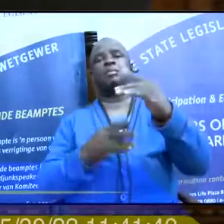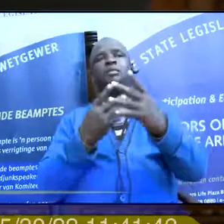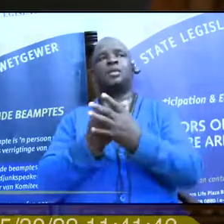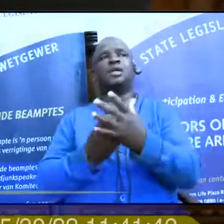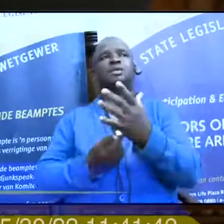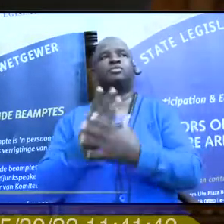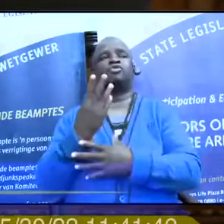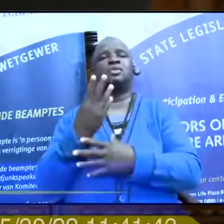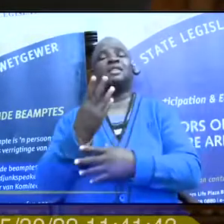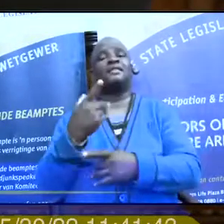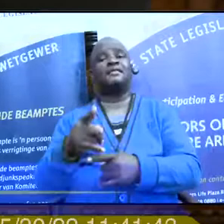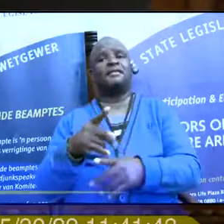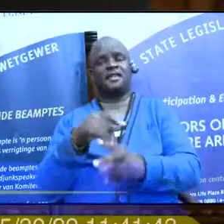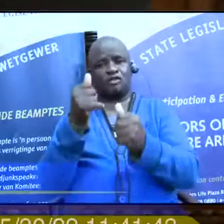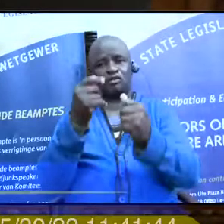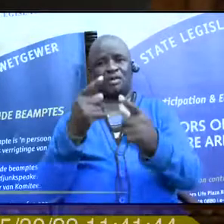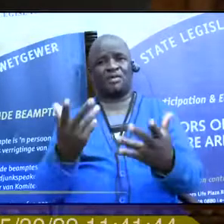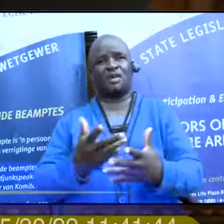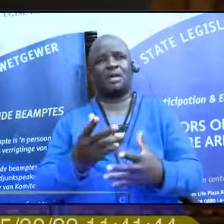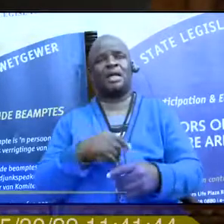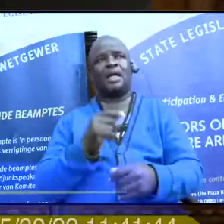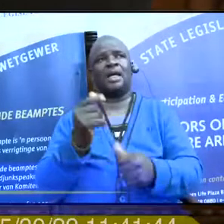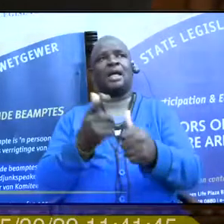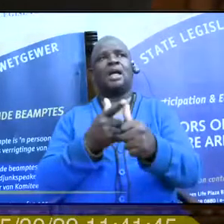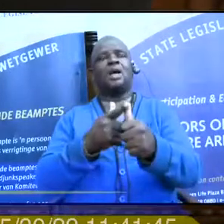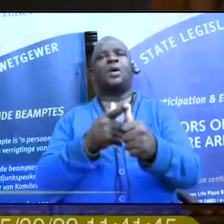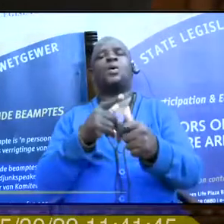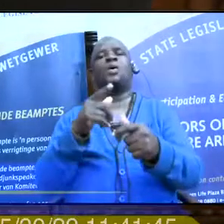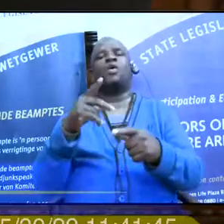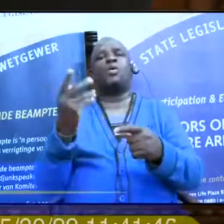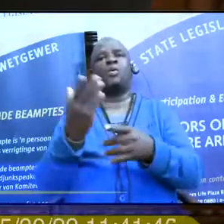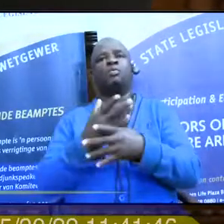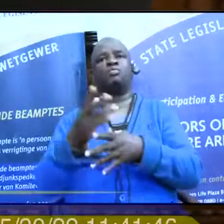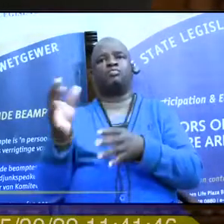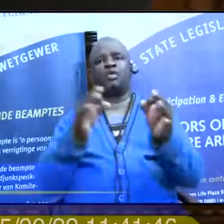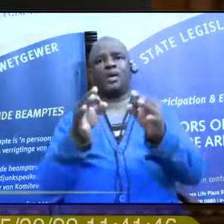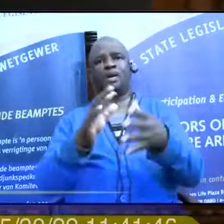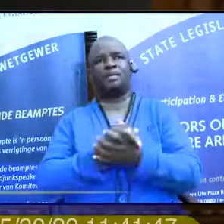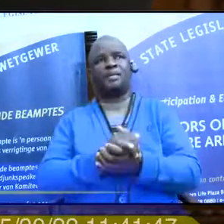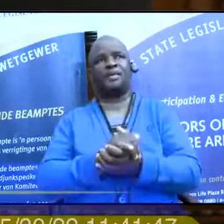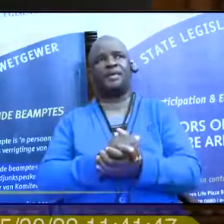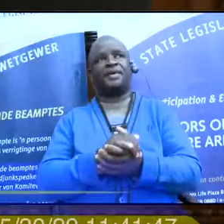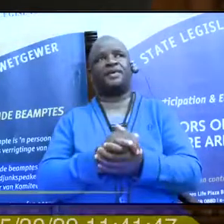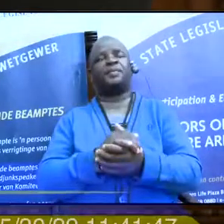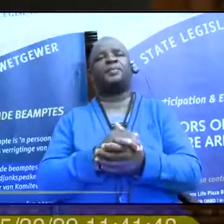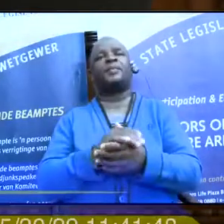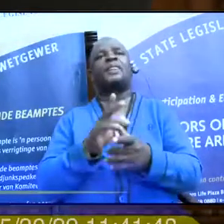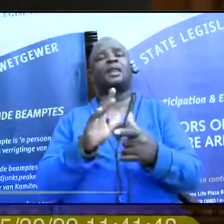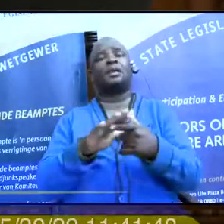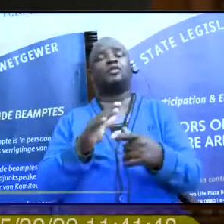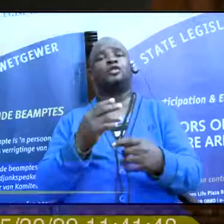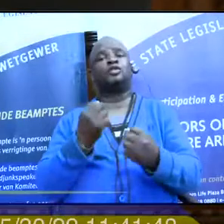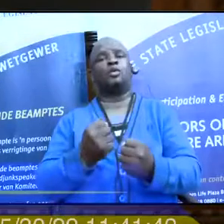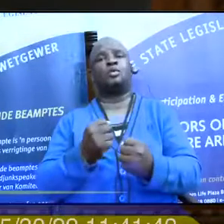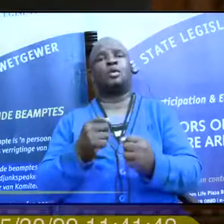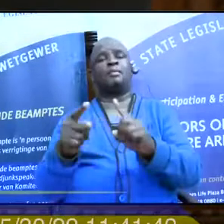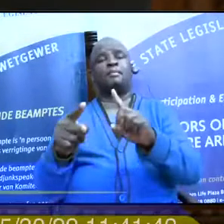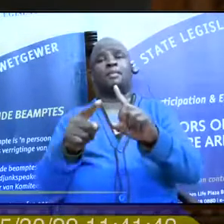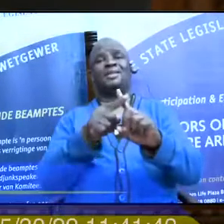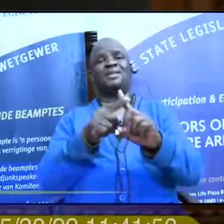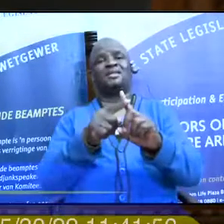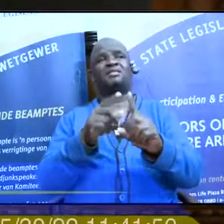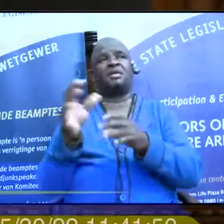employment and the remuneration behavior of the labor market strong positive employment and real wage